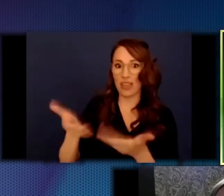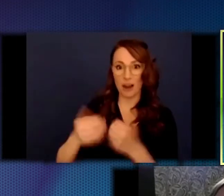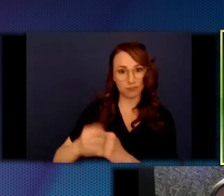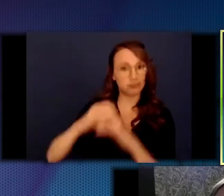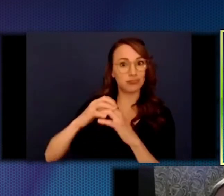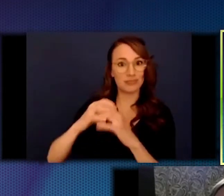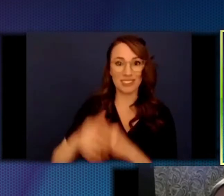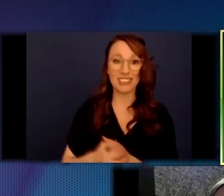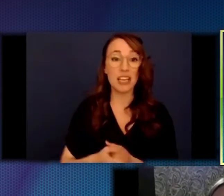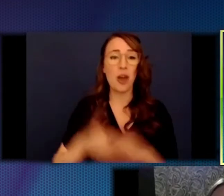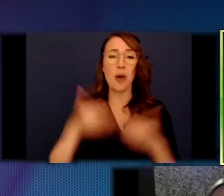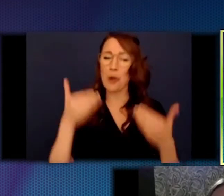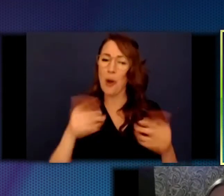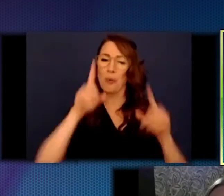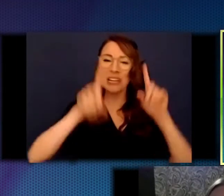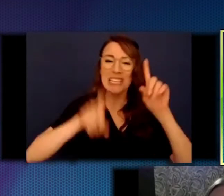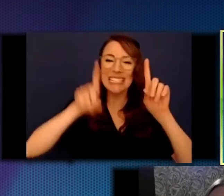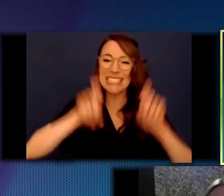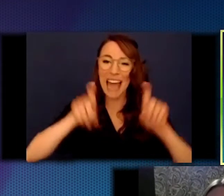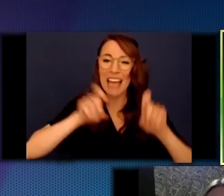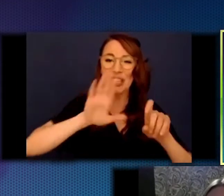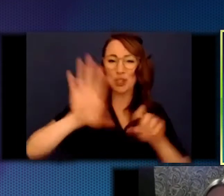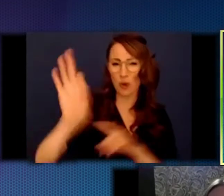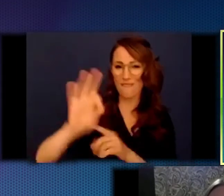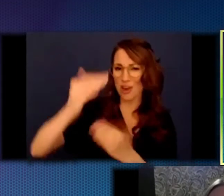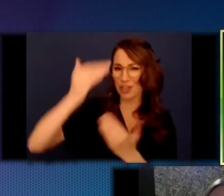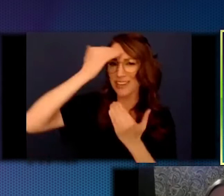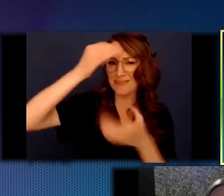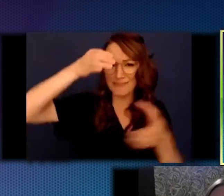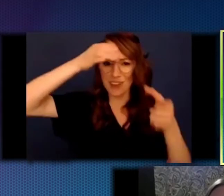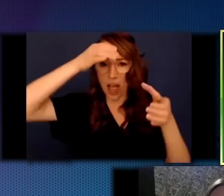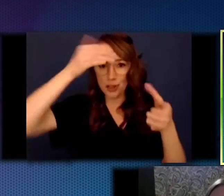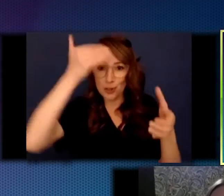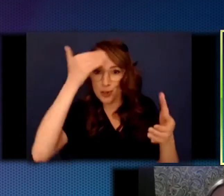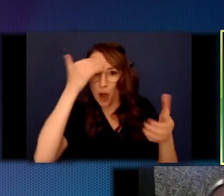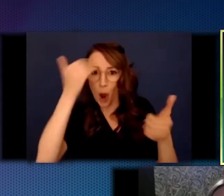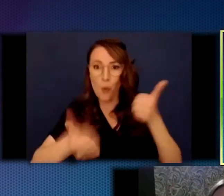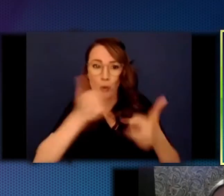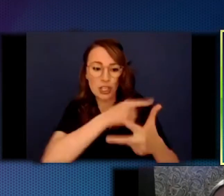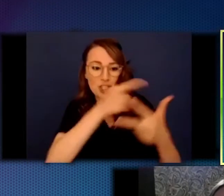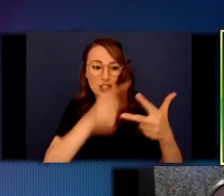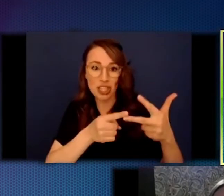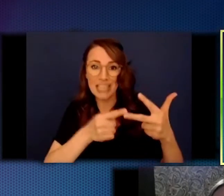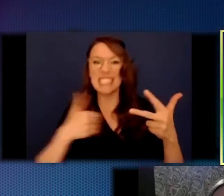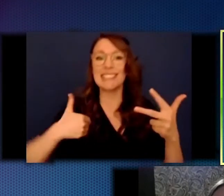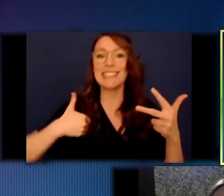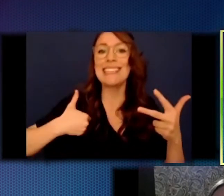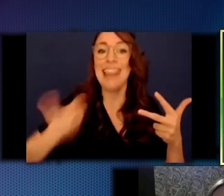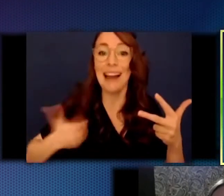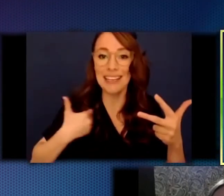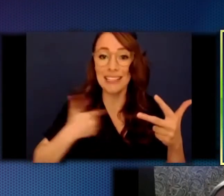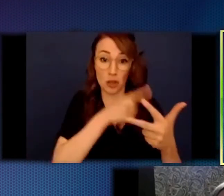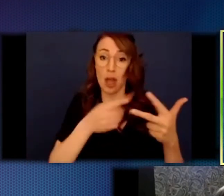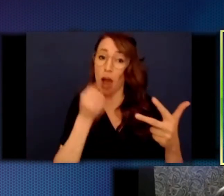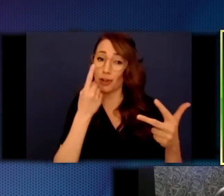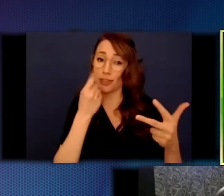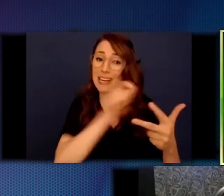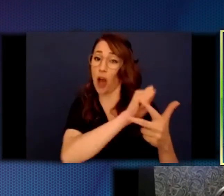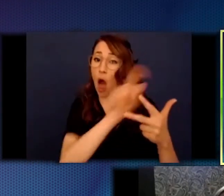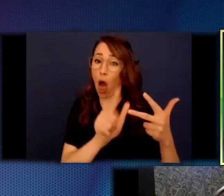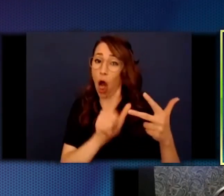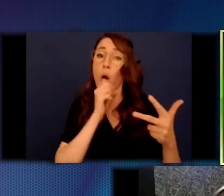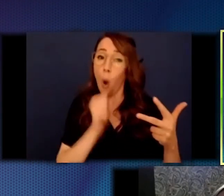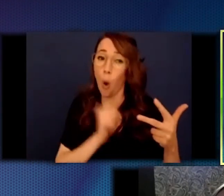Test your Frederick knowledge and guess which old building is the youngest. I'll say that again.